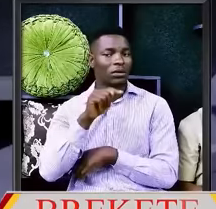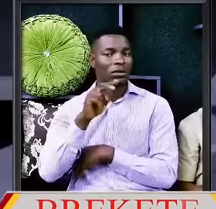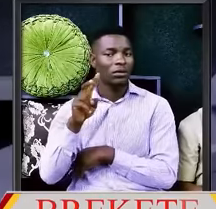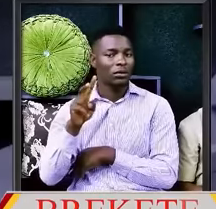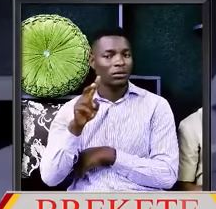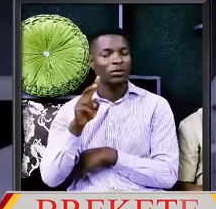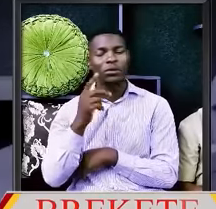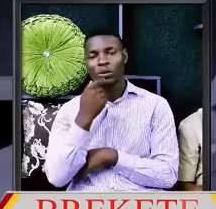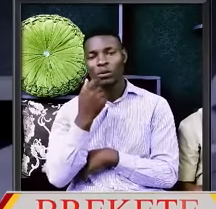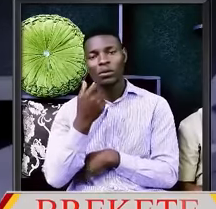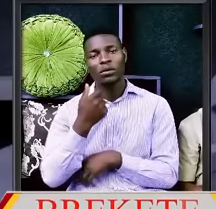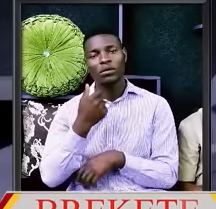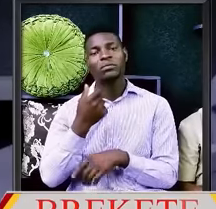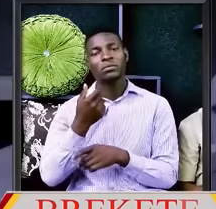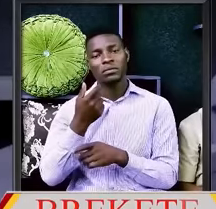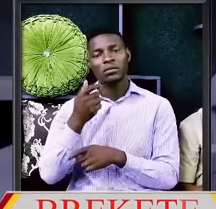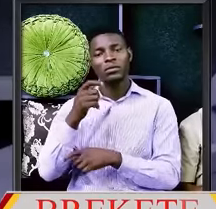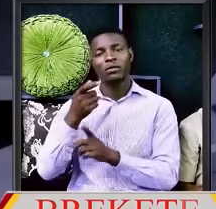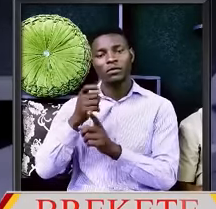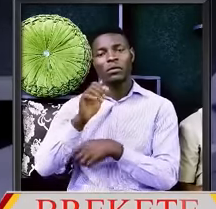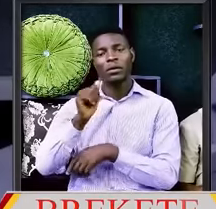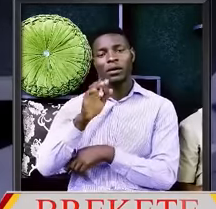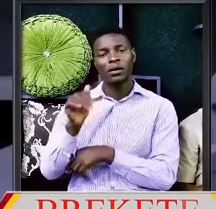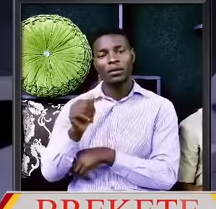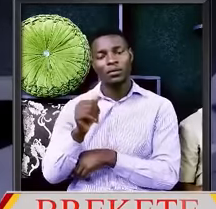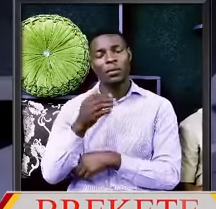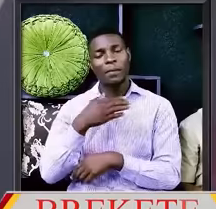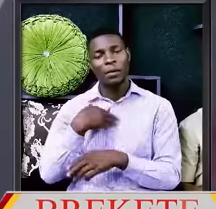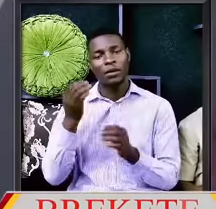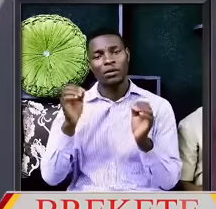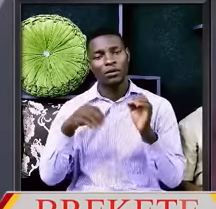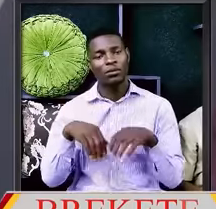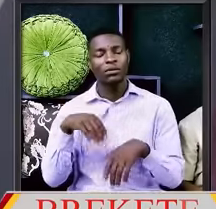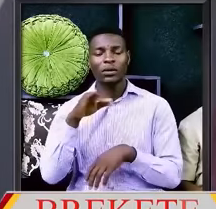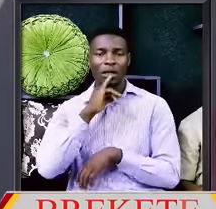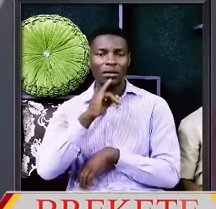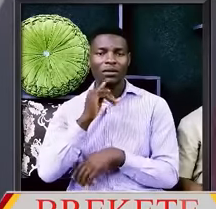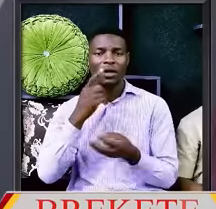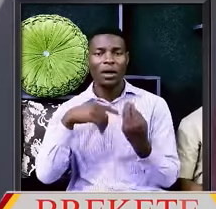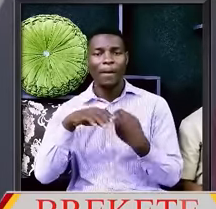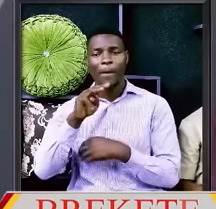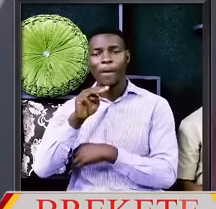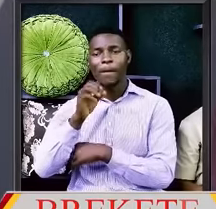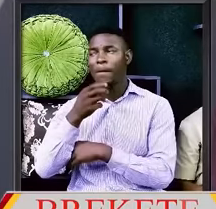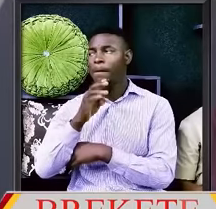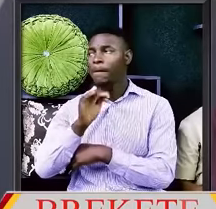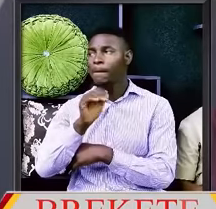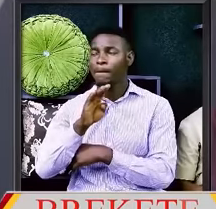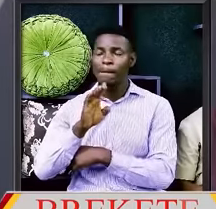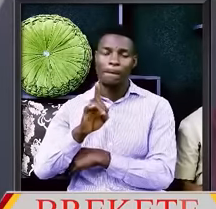Abuja. Okay, waiting for your contributor. Sir, my contributor is about this mobile issue.